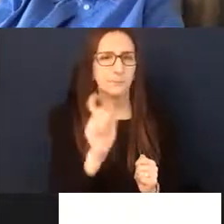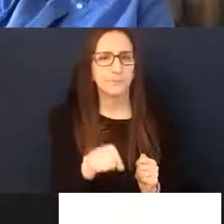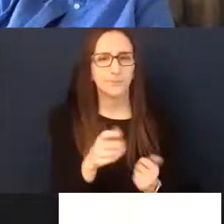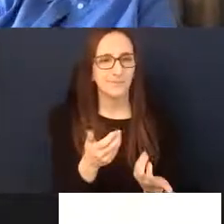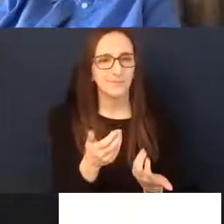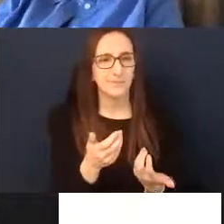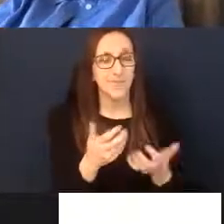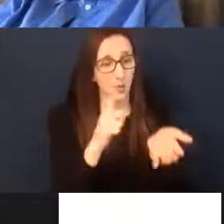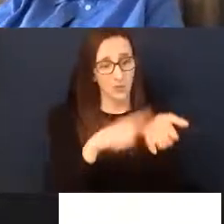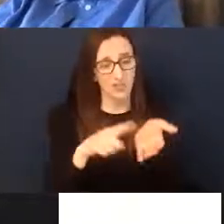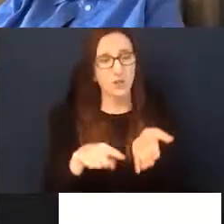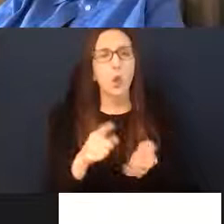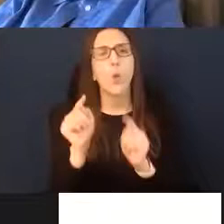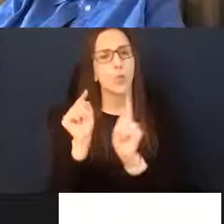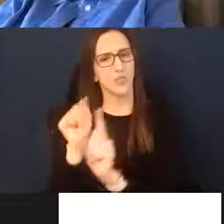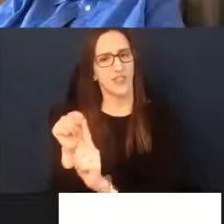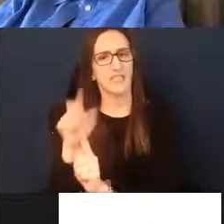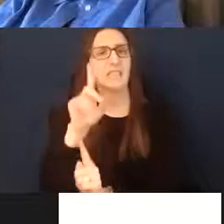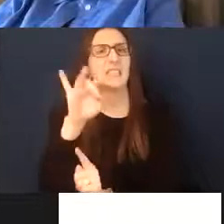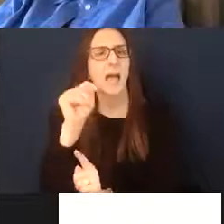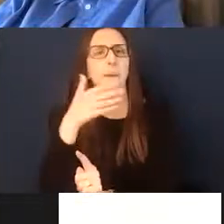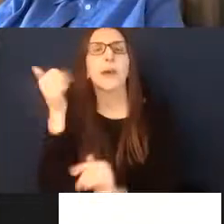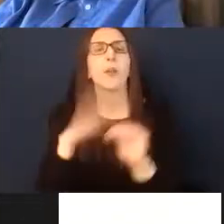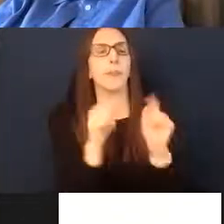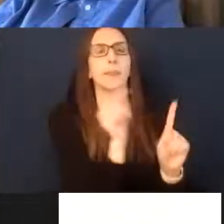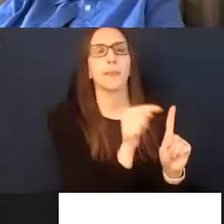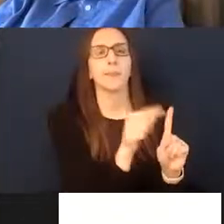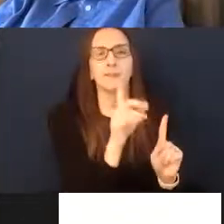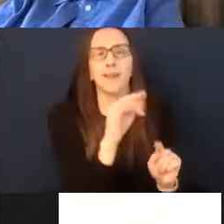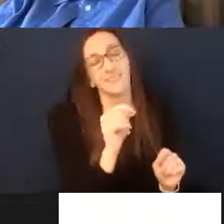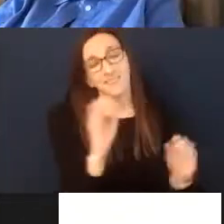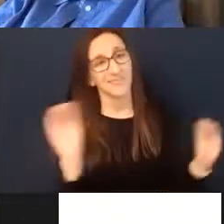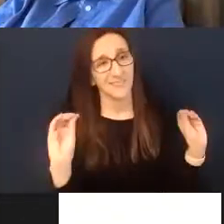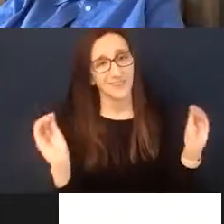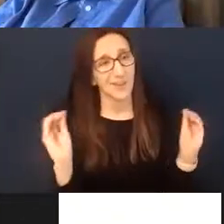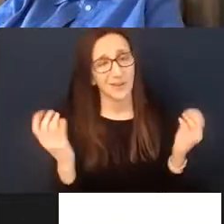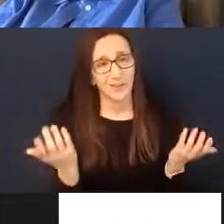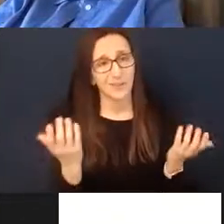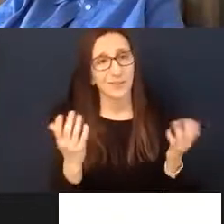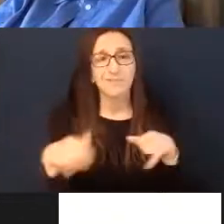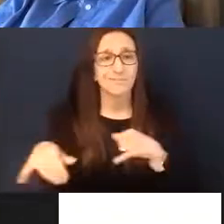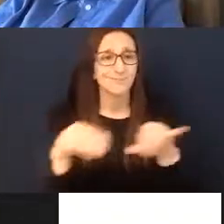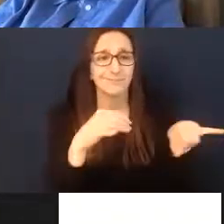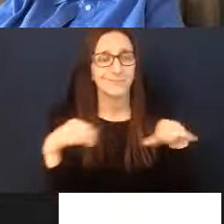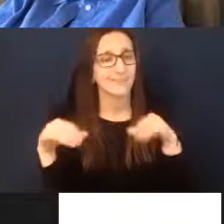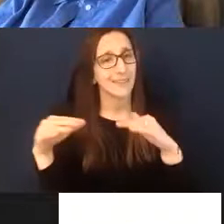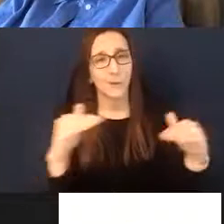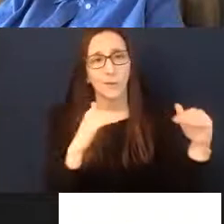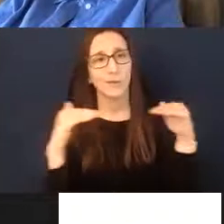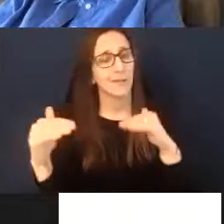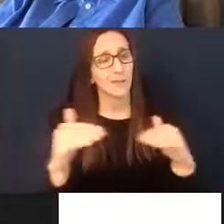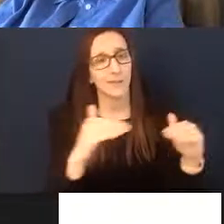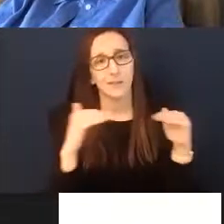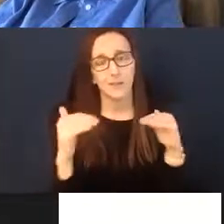saying that one diet is recommended over another. So that's kind of saying that they're all on an equal level